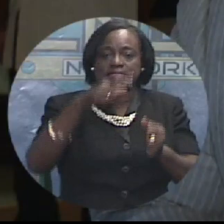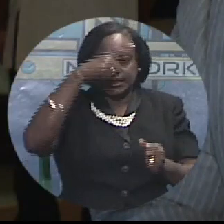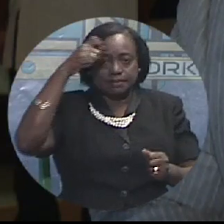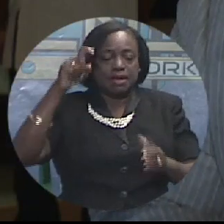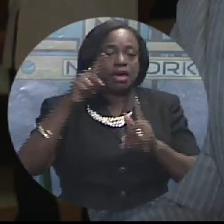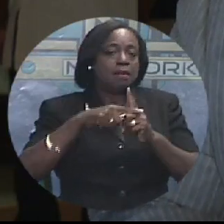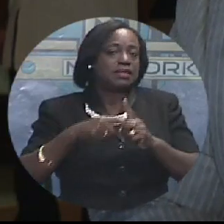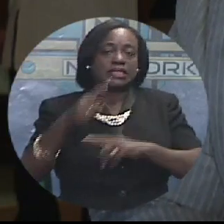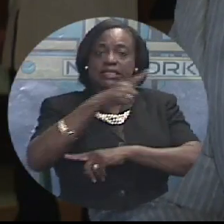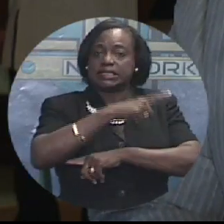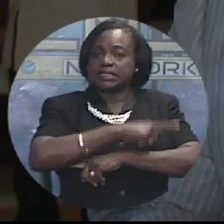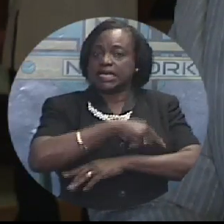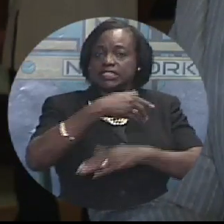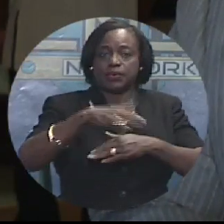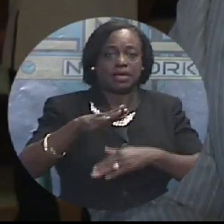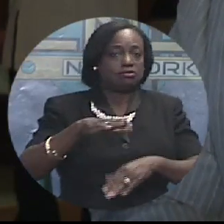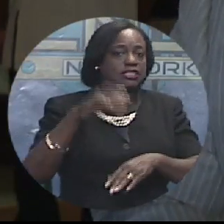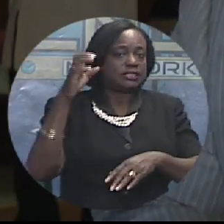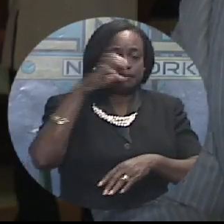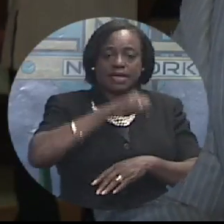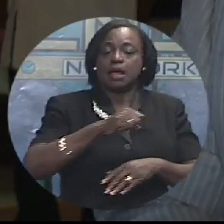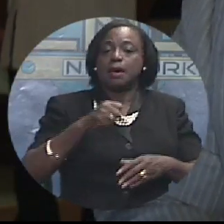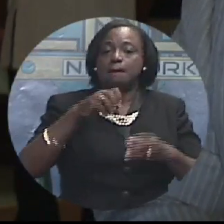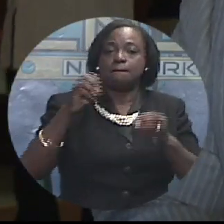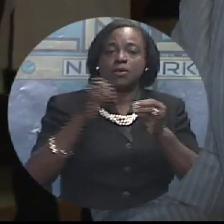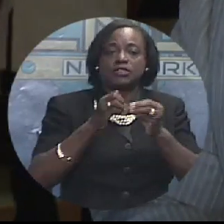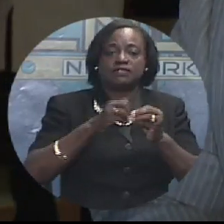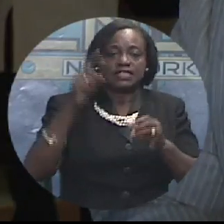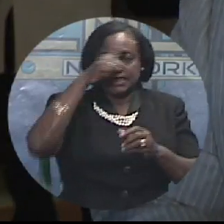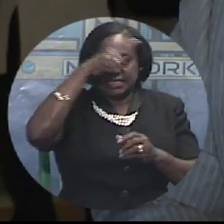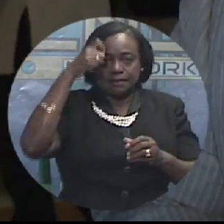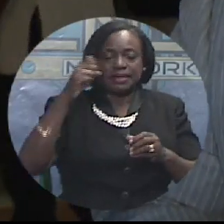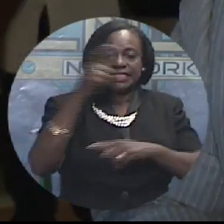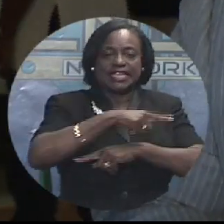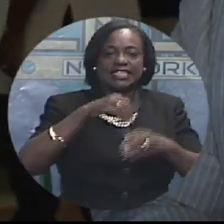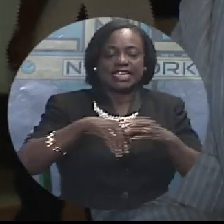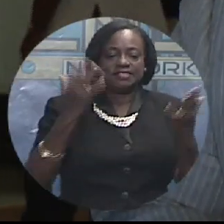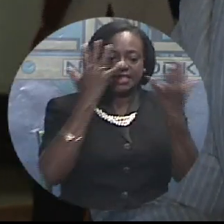spend most of it in the dark. Clint Watson, ZNS Network News.